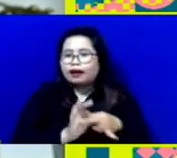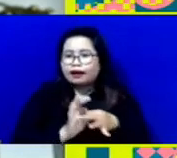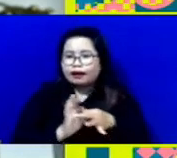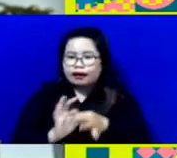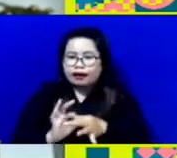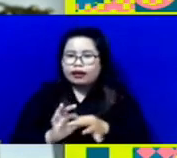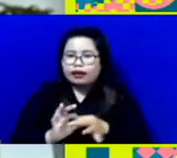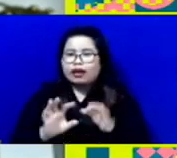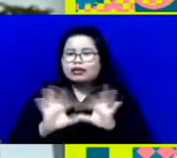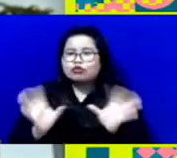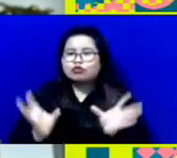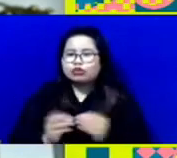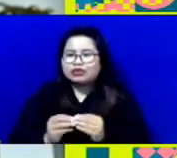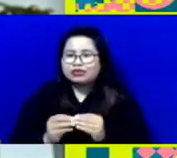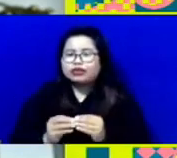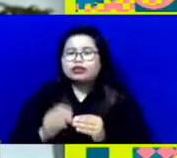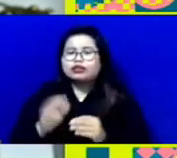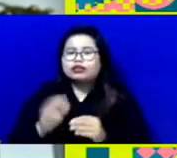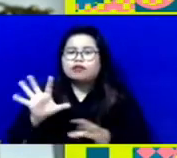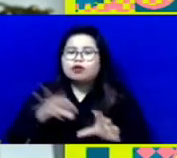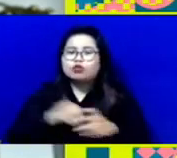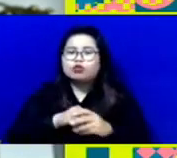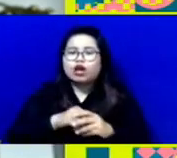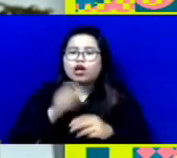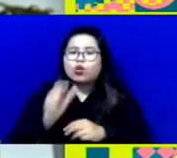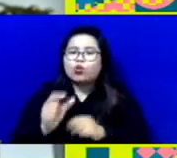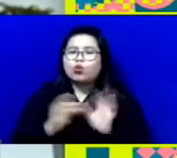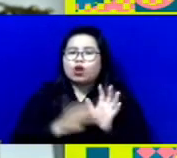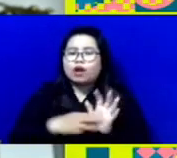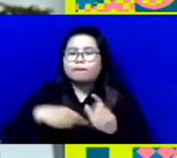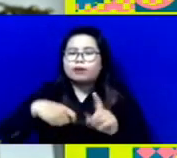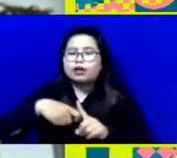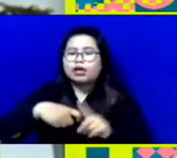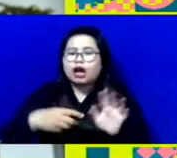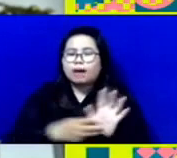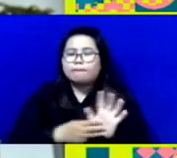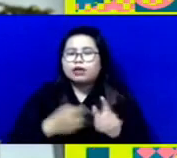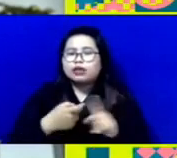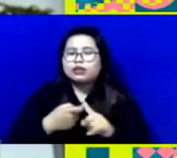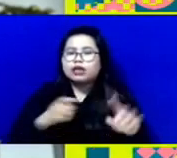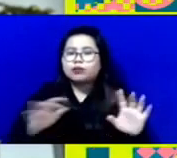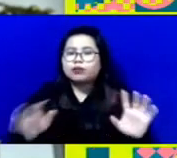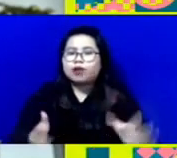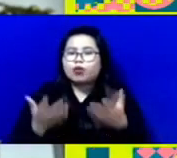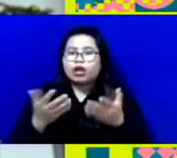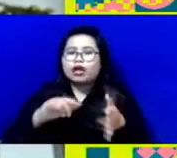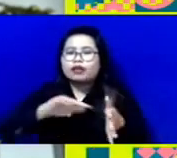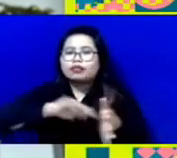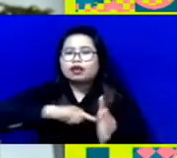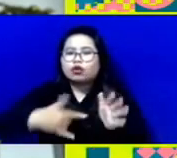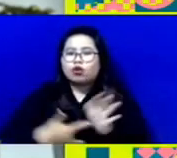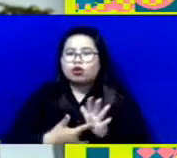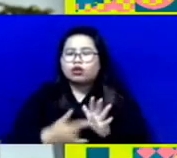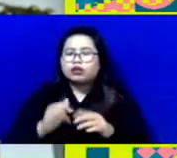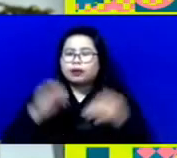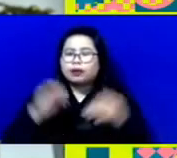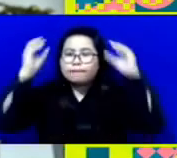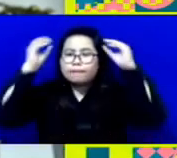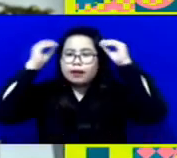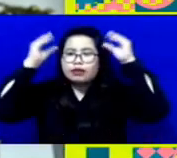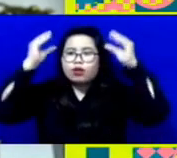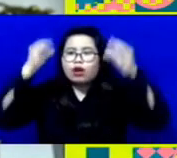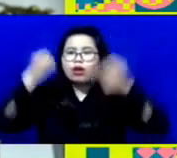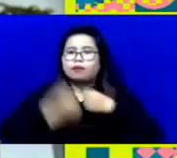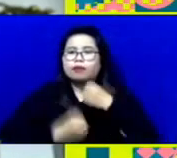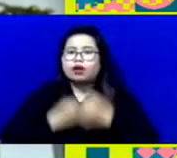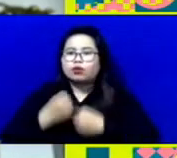medium enterprises through knowledge and technological buildings on best practices, access to financing and markets, as well